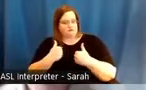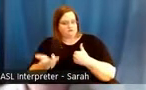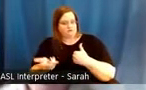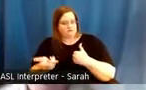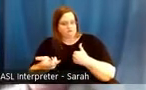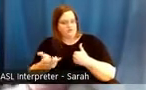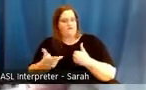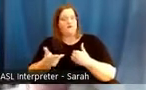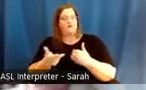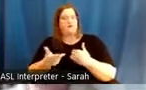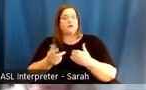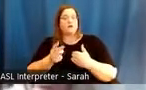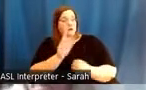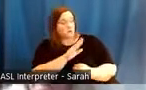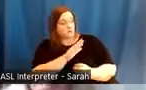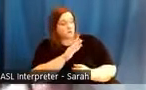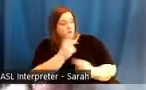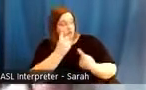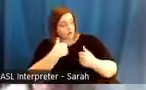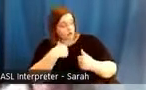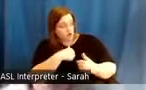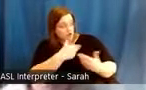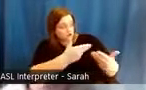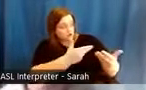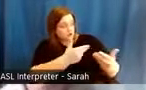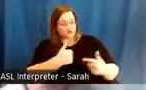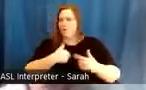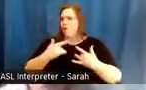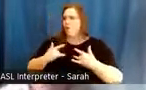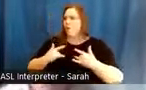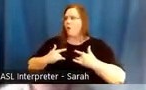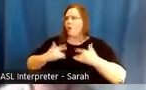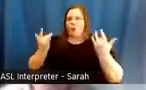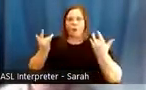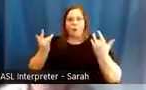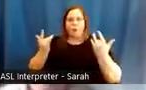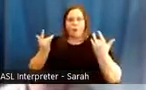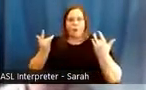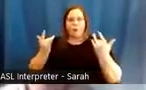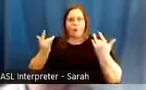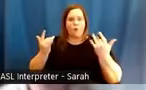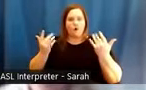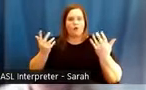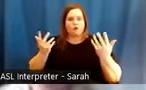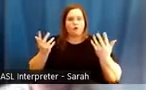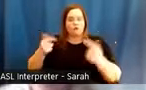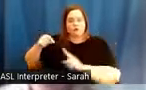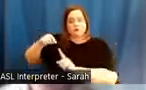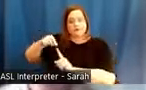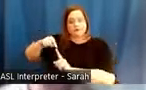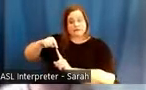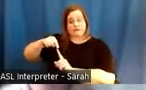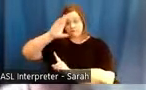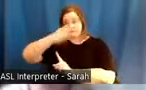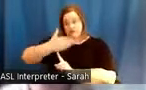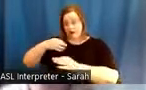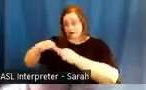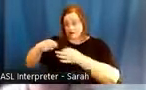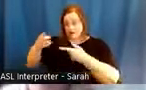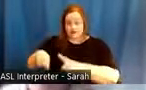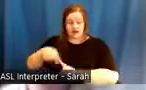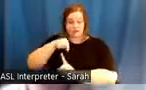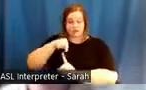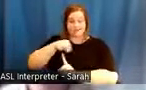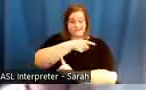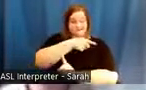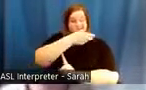to us for consideration, we were thrilled. With no explanation to him of what was happening, his retiring